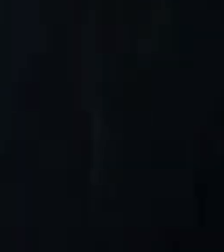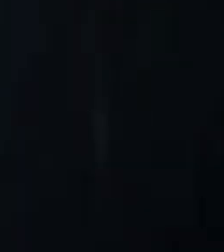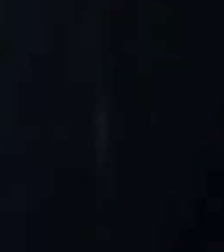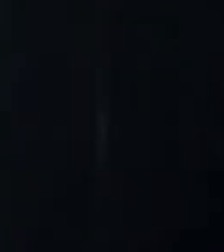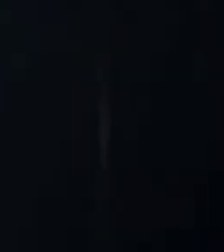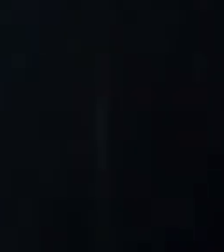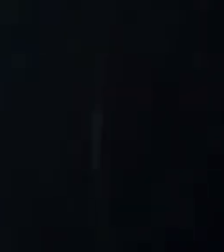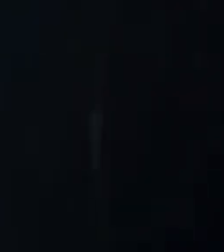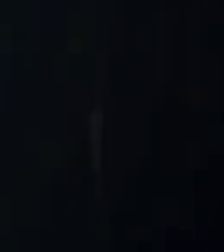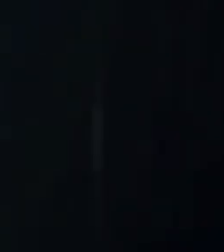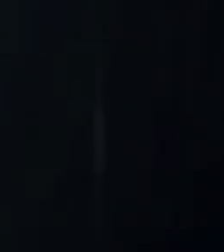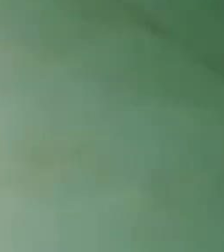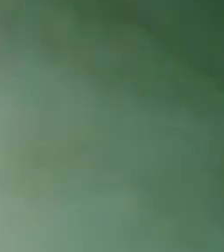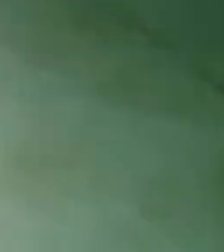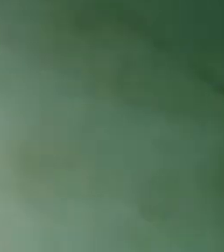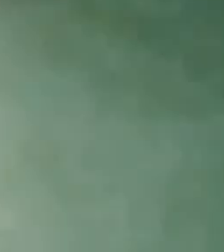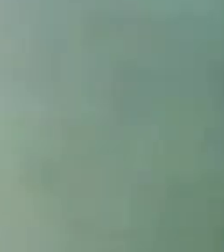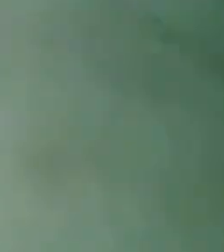Mwana wangu